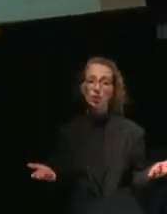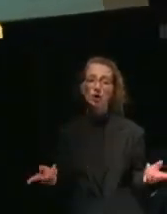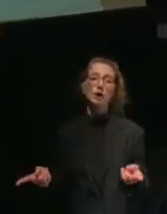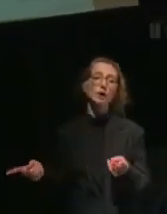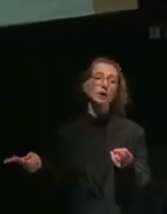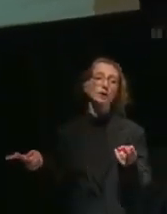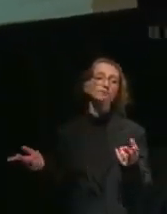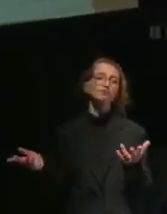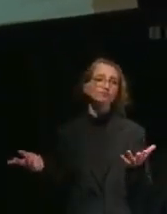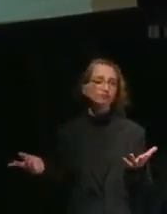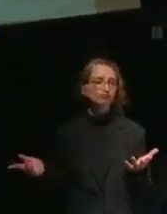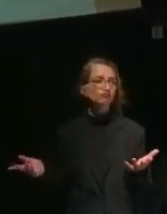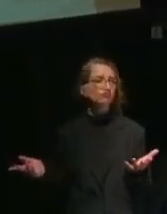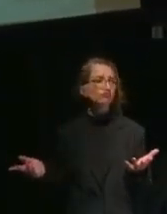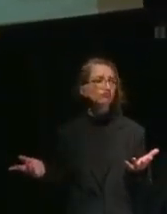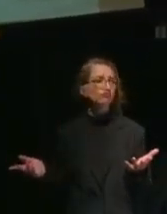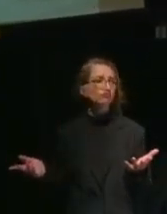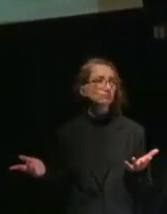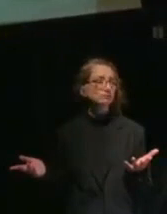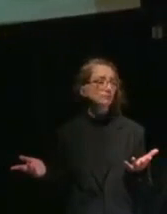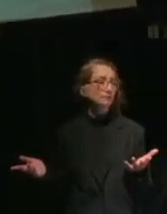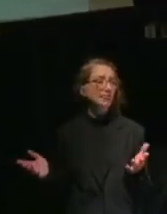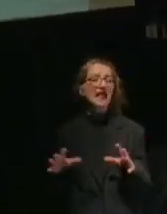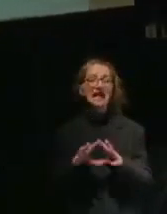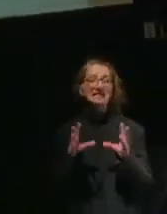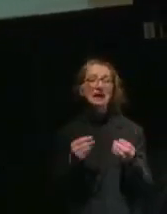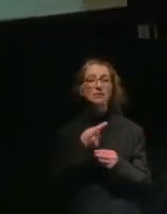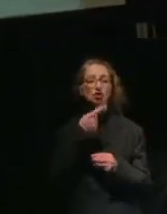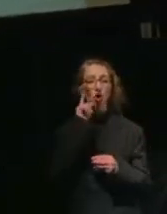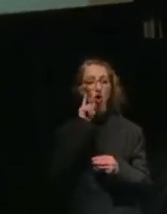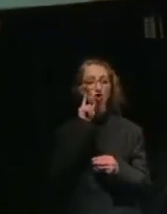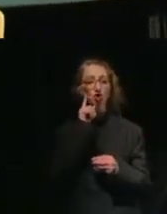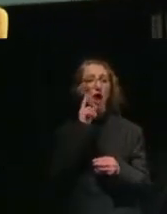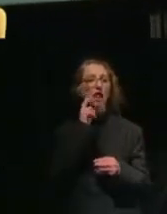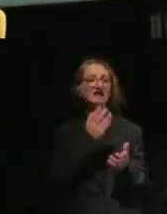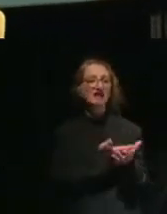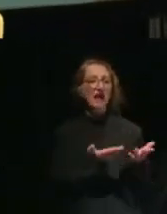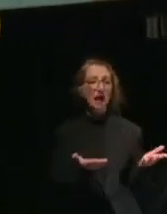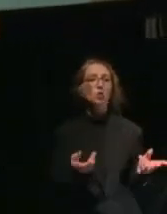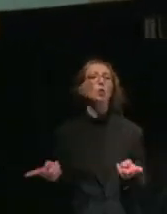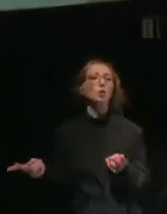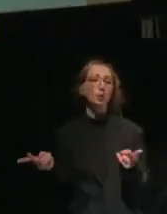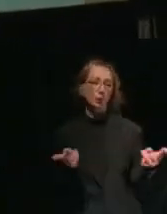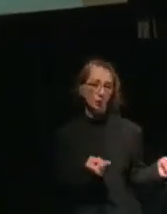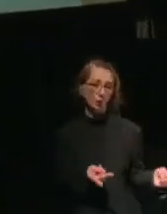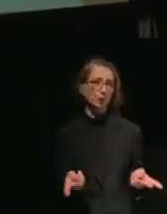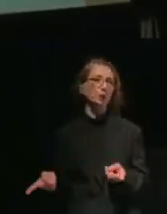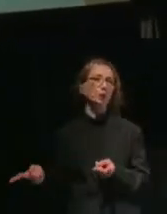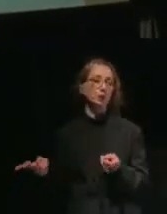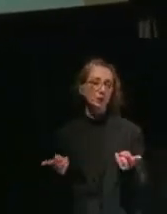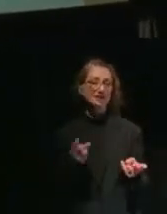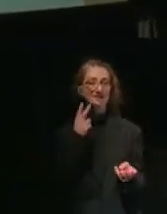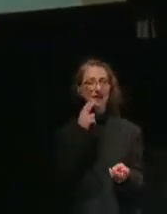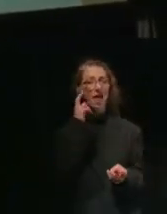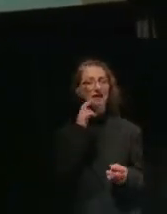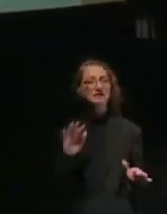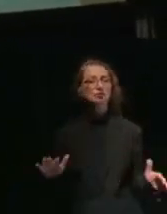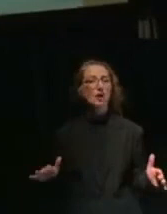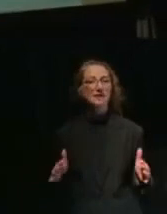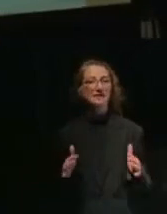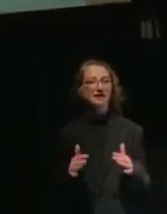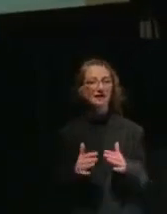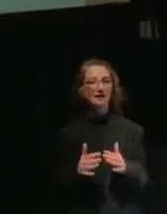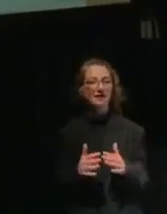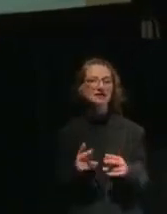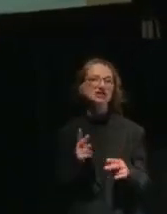overall German population. You can see the age pyramid. The average age of the respondents was 44. The majority was